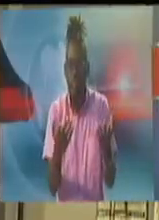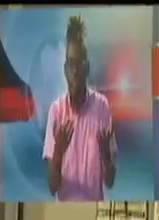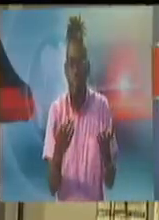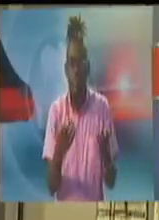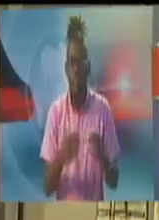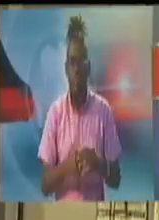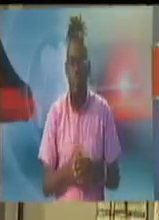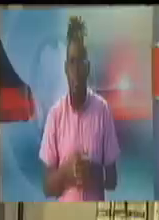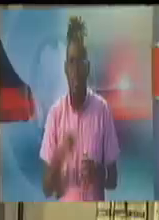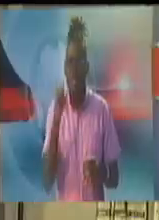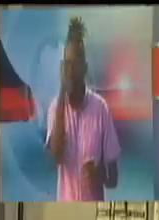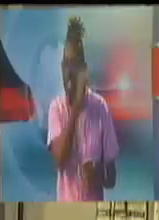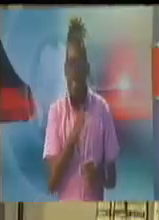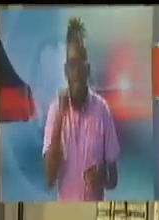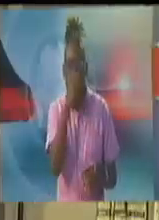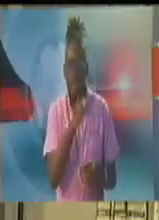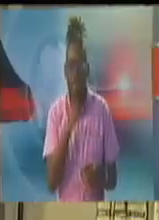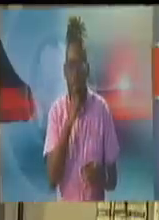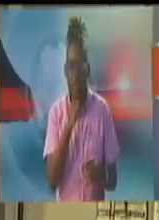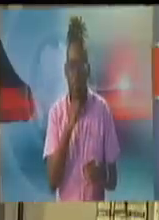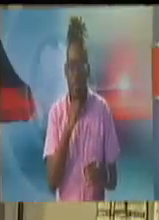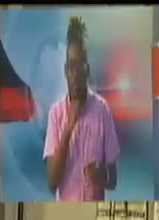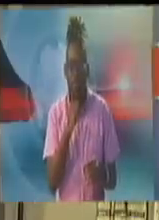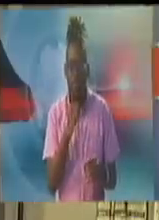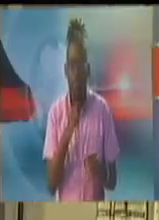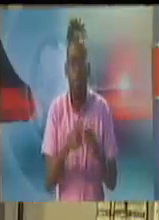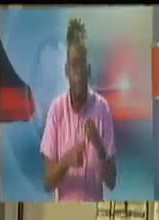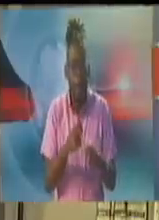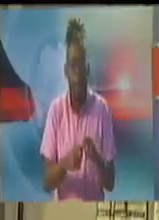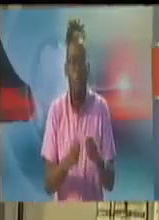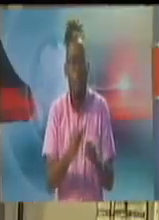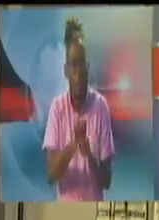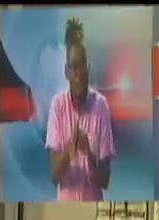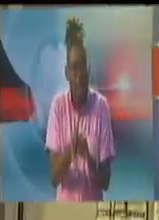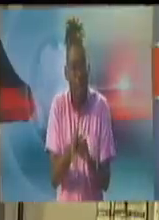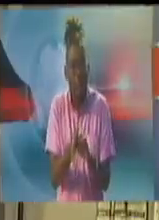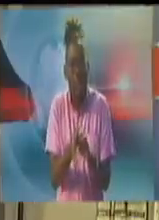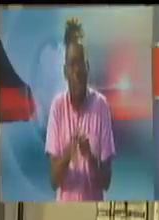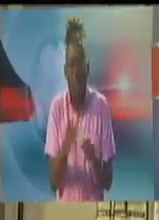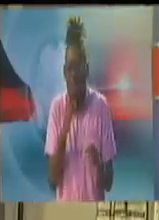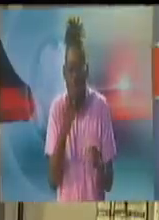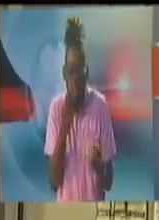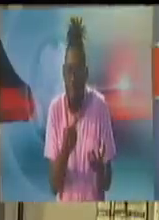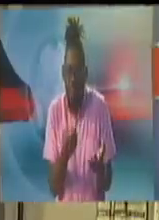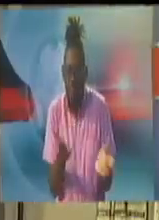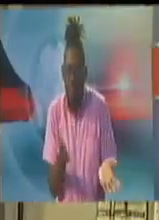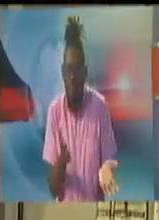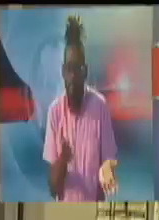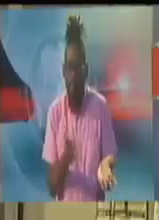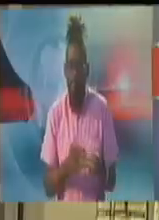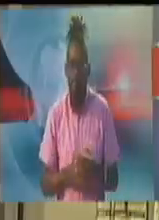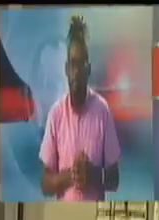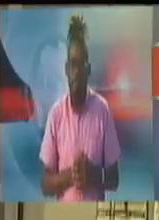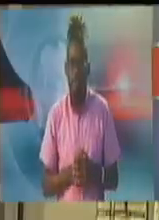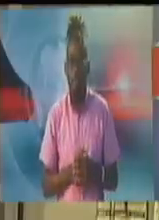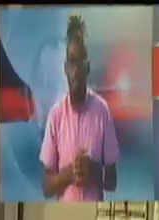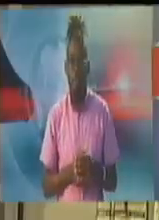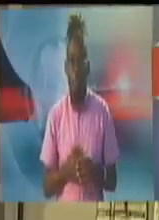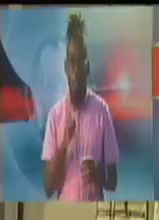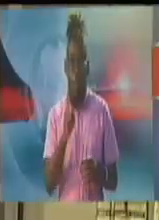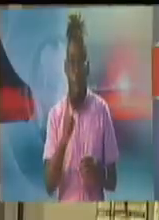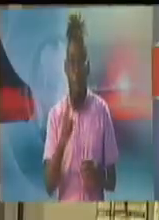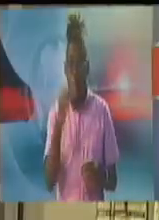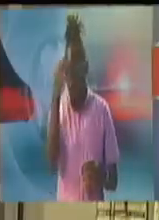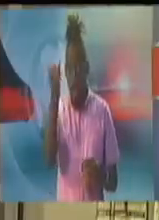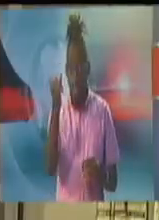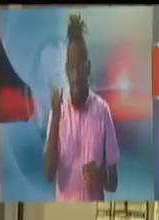acute severe respiratory disease. Your question about the one case, that case, to know what it